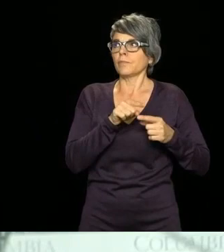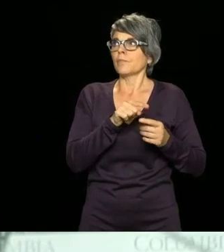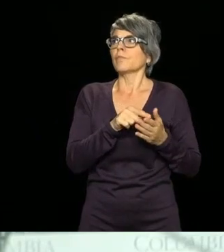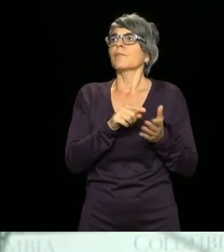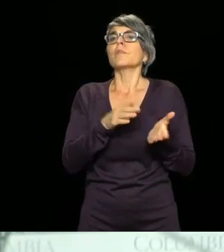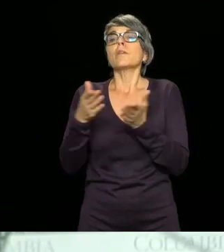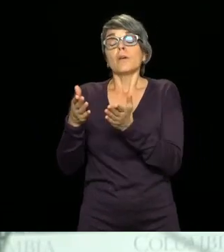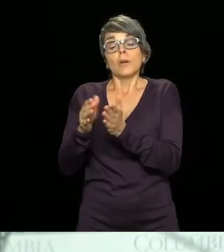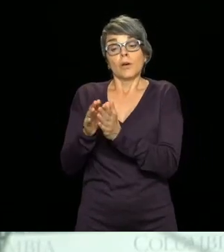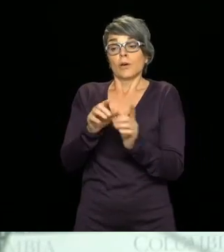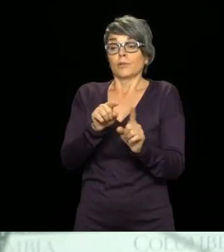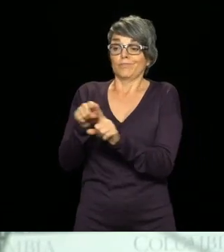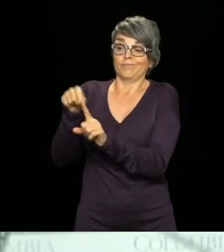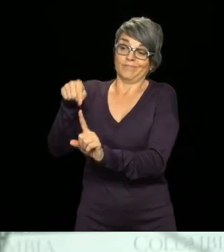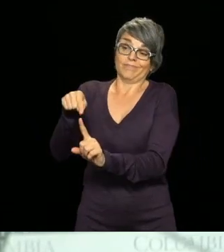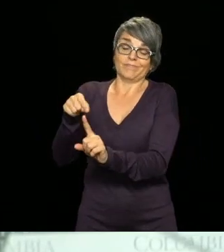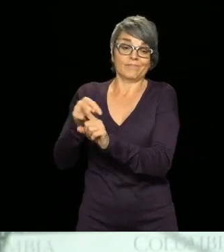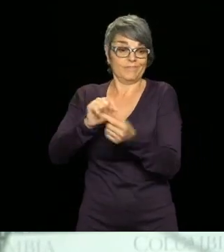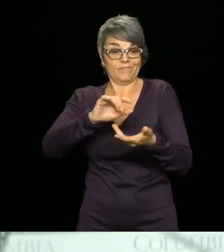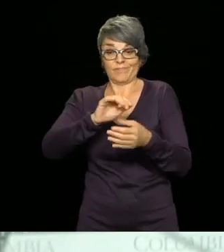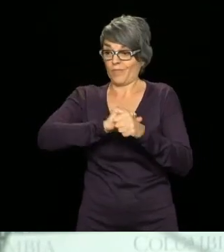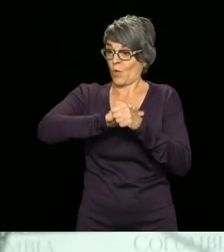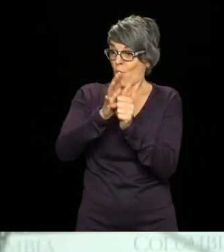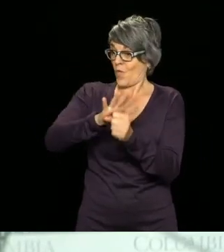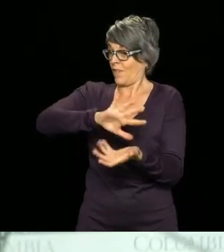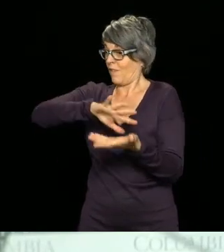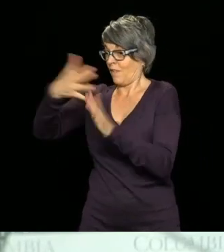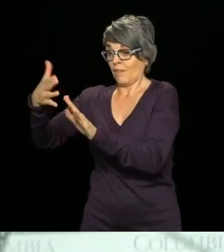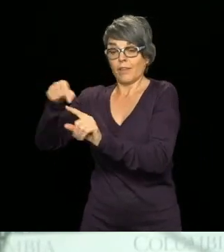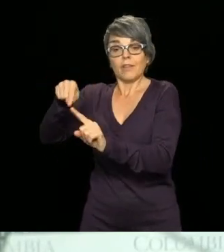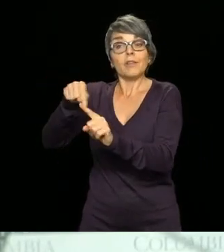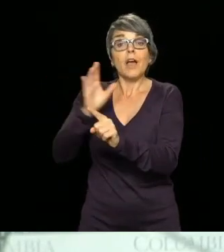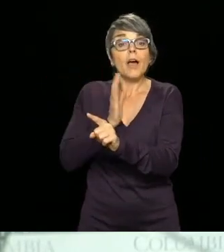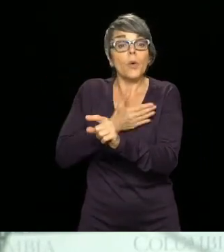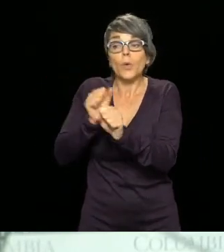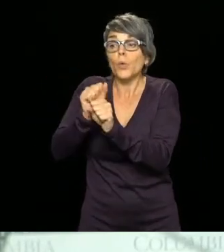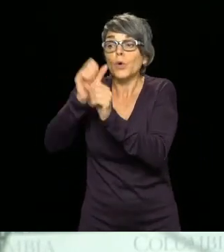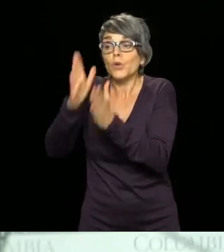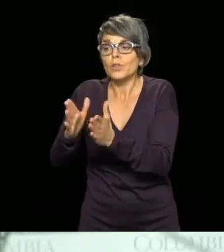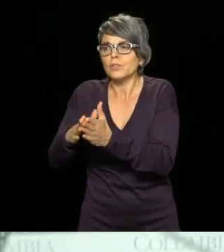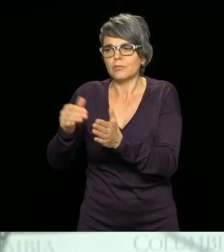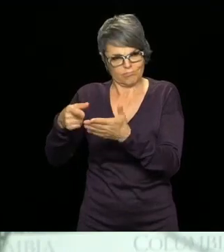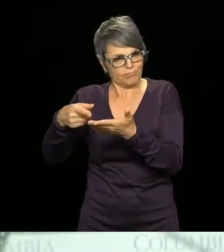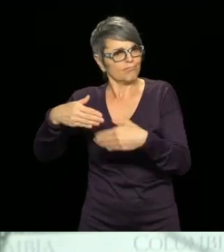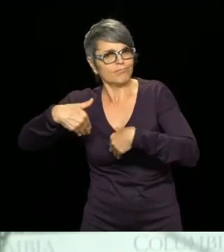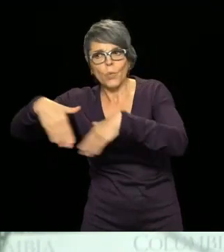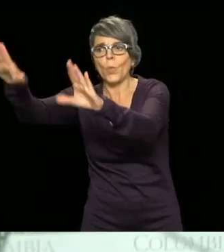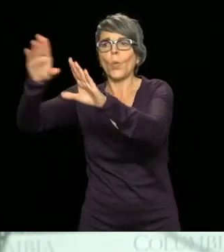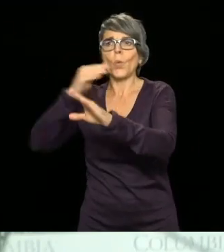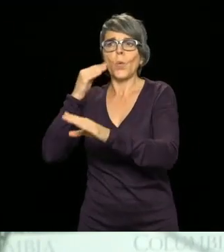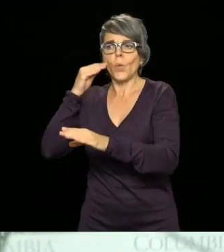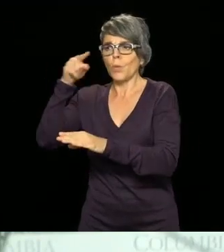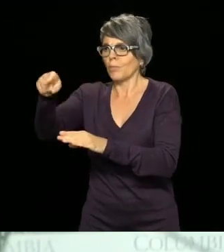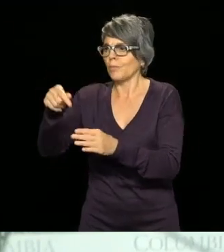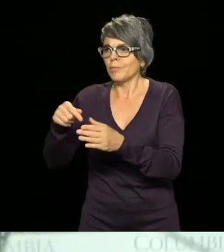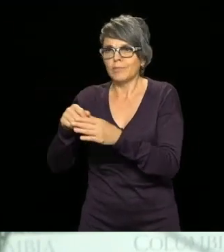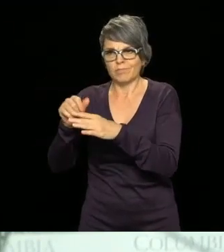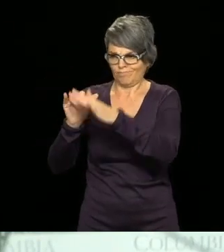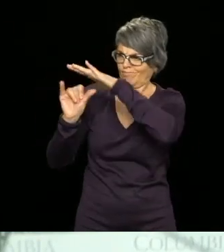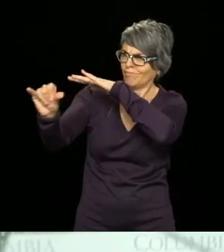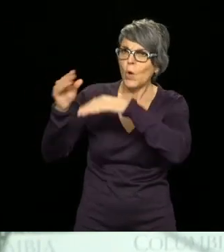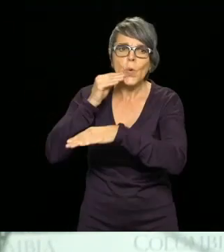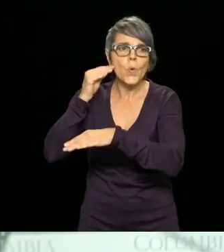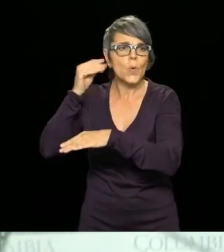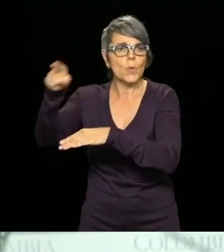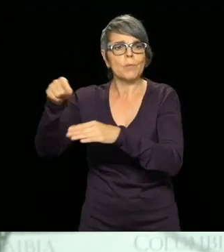home by their employers and told to work at home, and they were asked to contact their clients clients and check their voicemail from work,